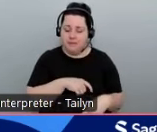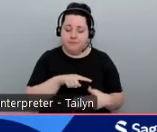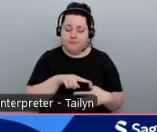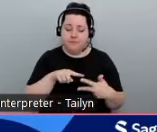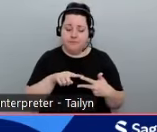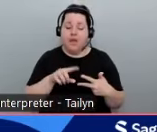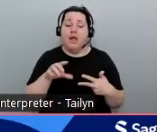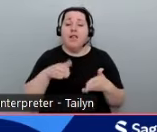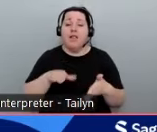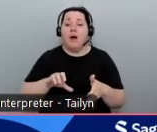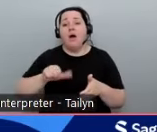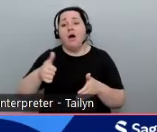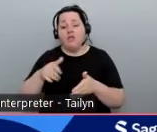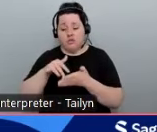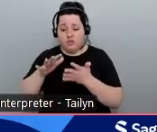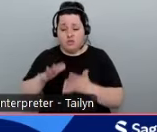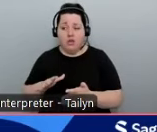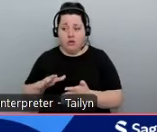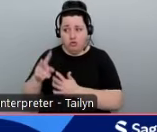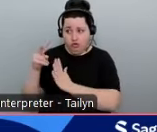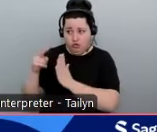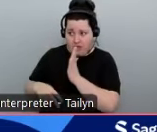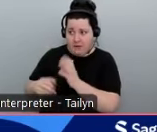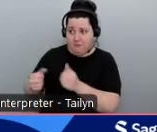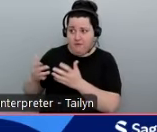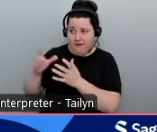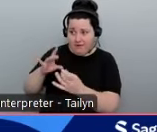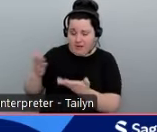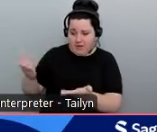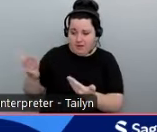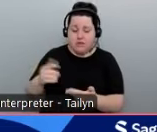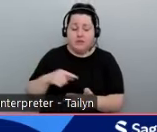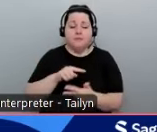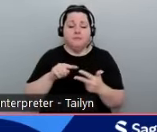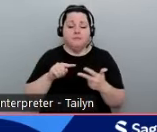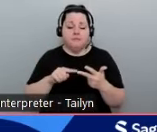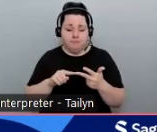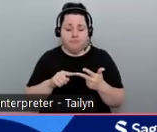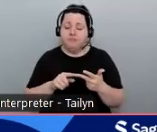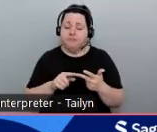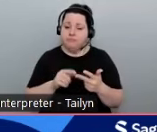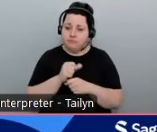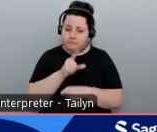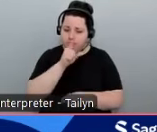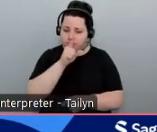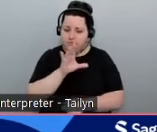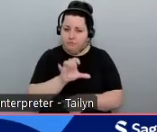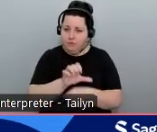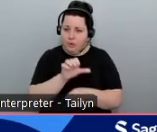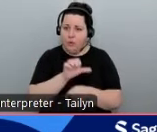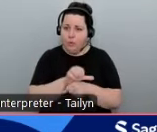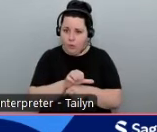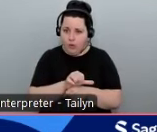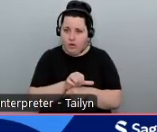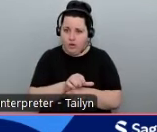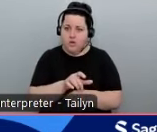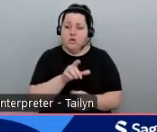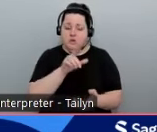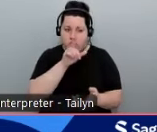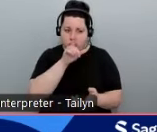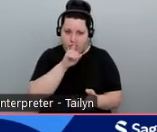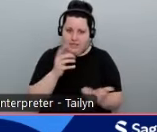to read your work and provide feedback for revisions. And 3, you should make sure the work you submit resonates with the aims and scope